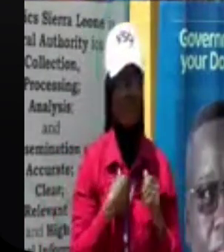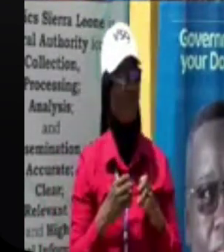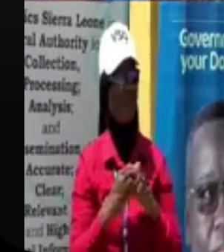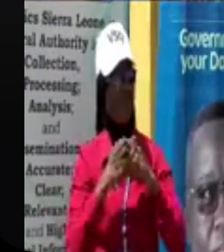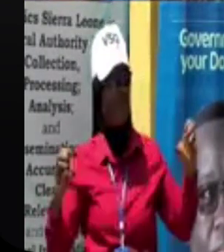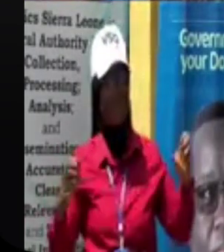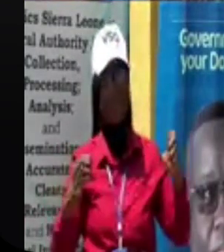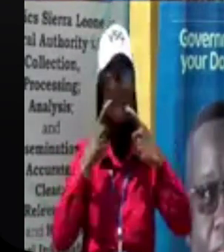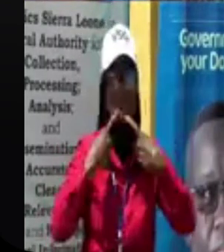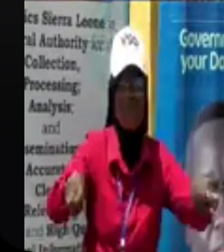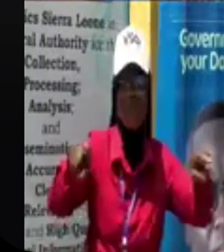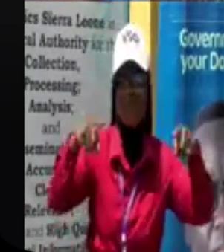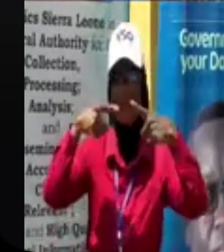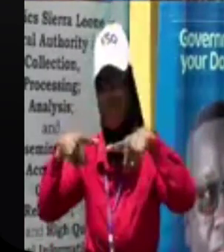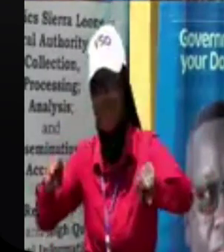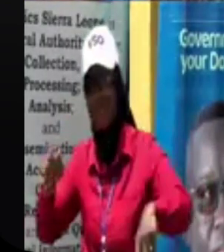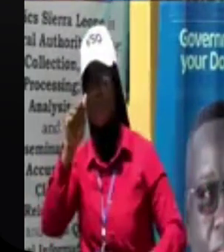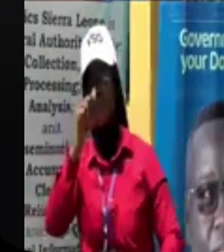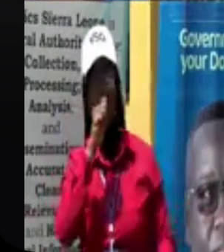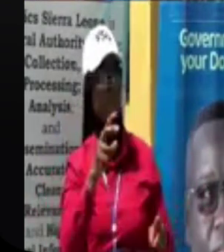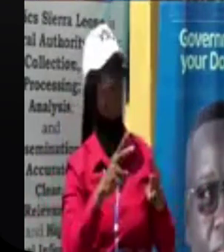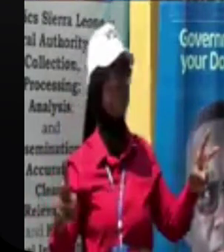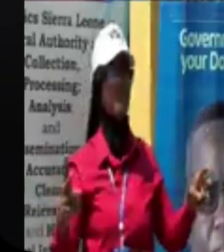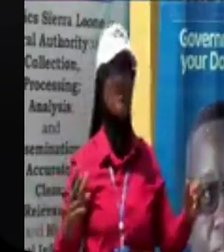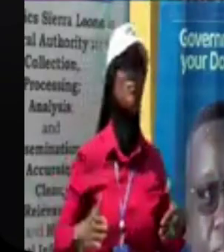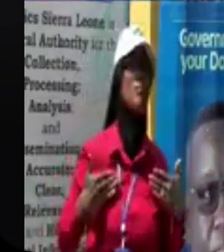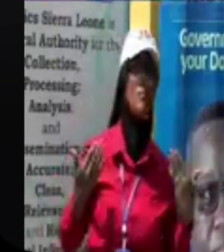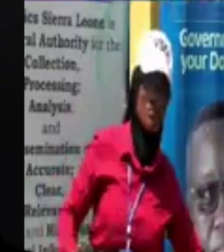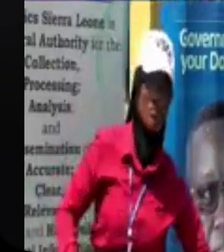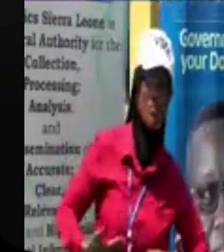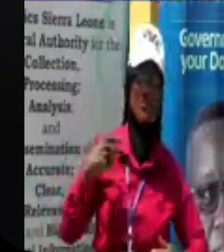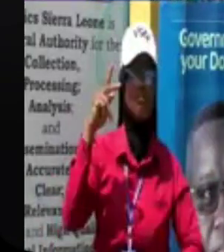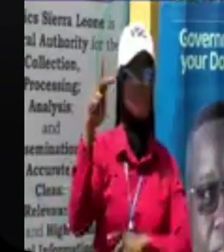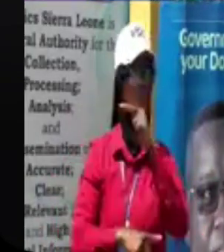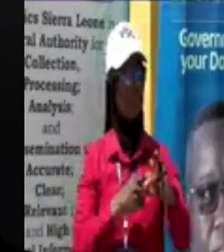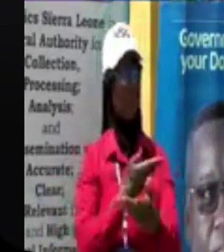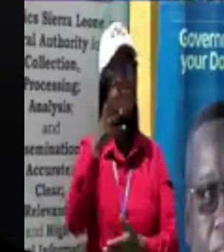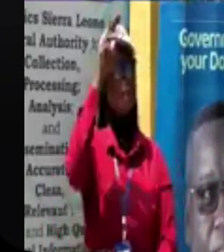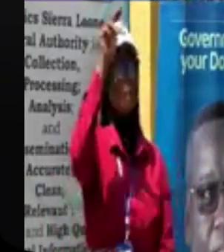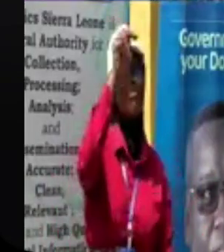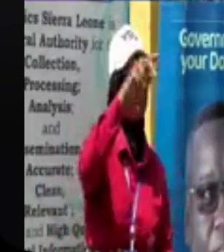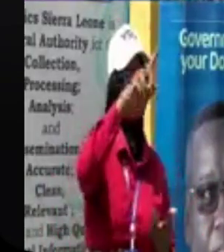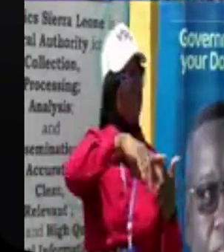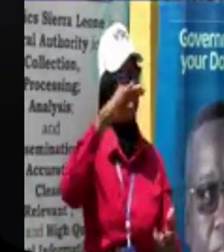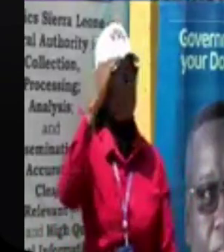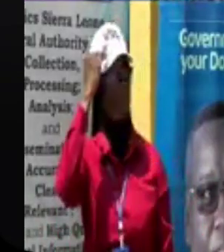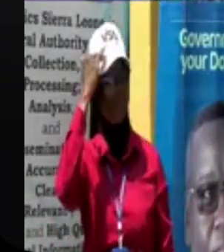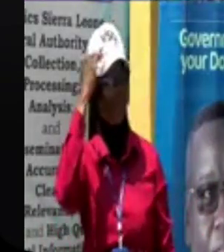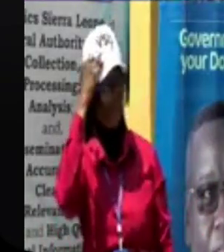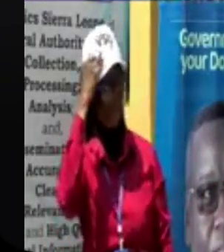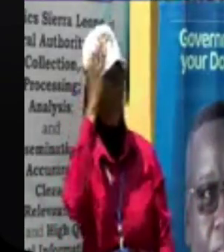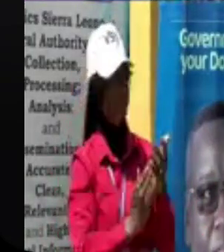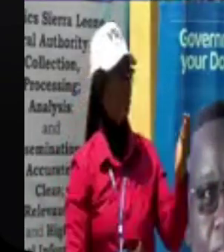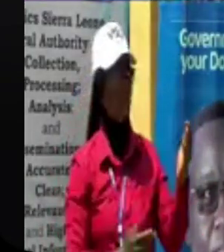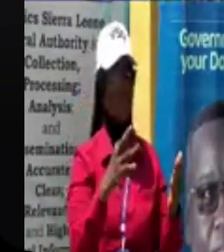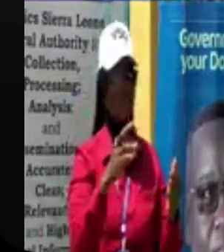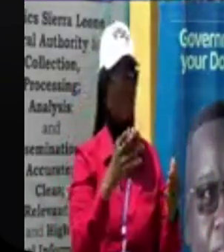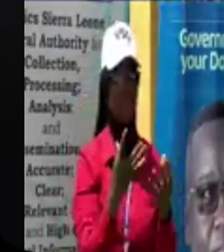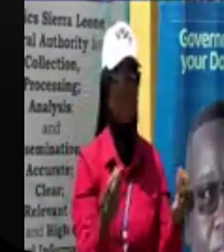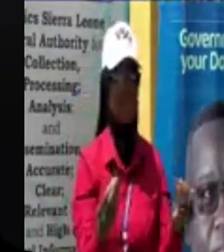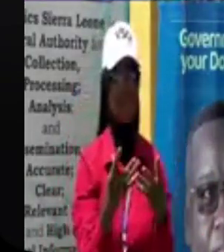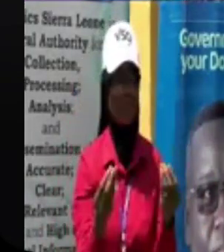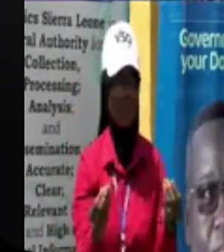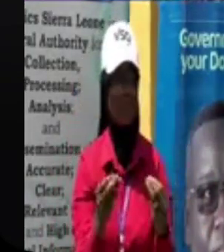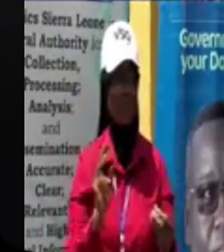achievement, you know, I'm so happy that then they talk to real people because they really need for know. And perhaps some of the solutions they really